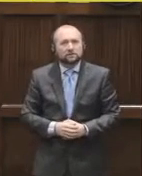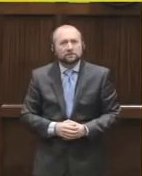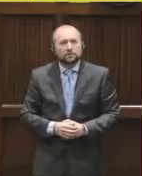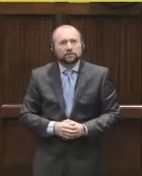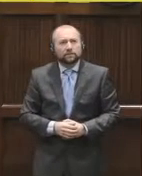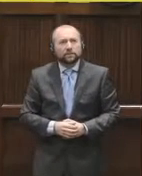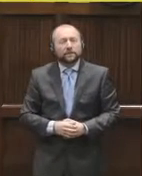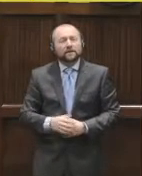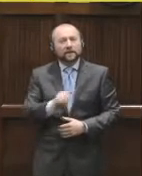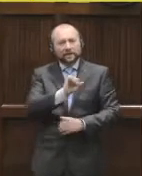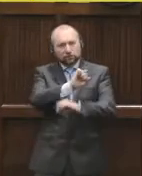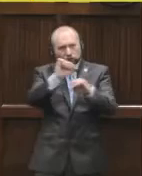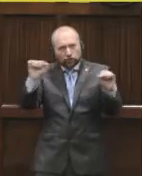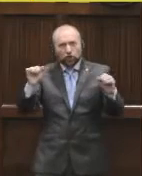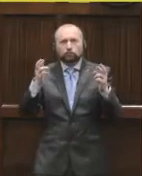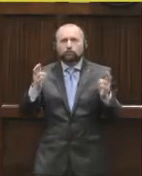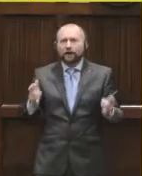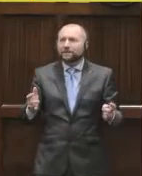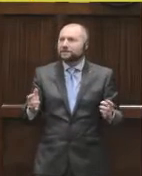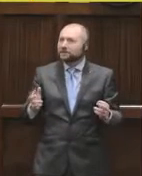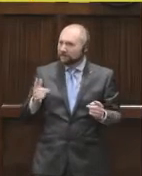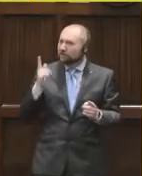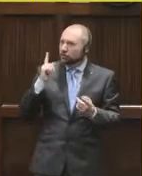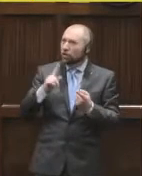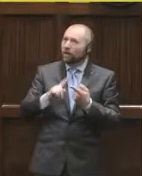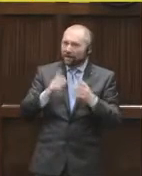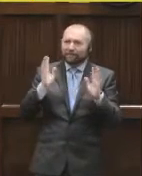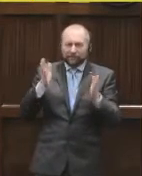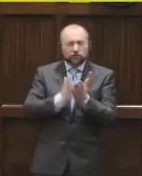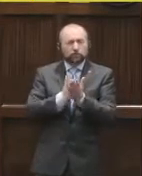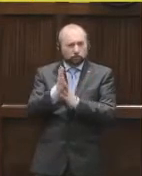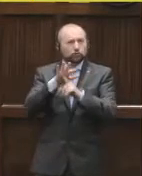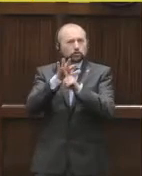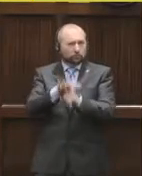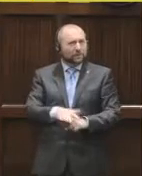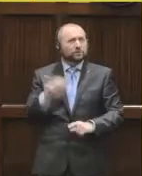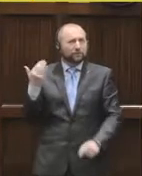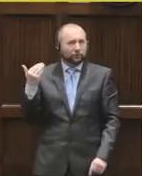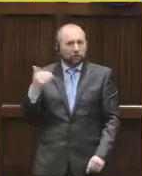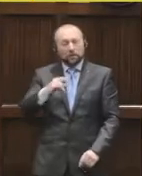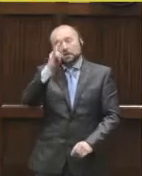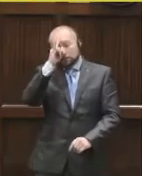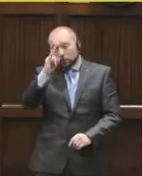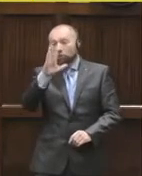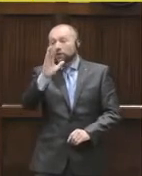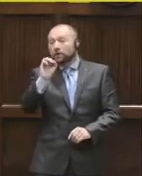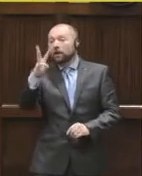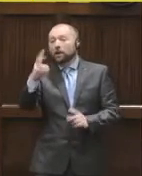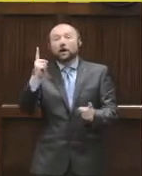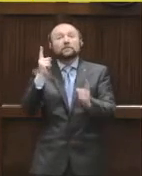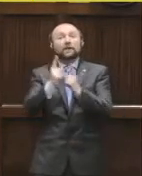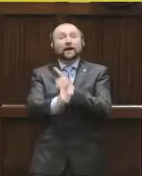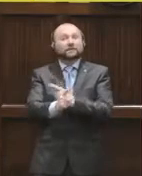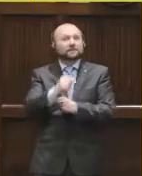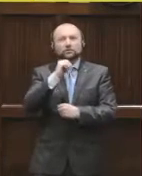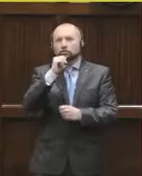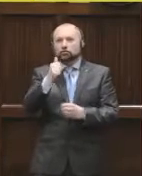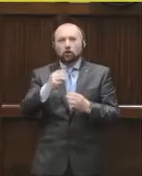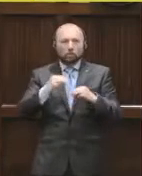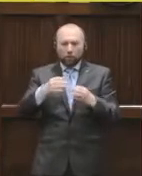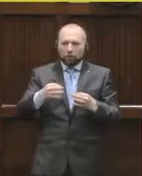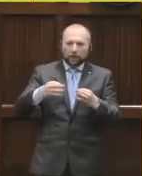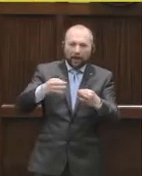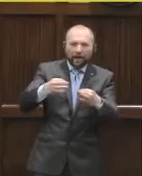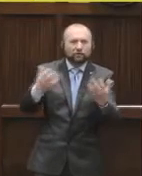a right, and they have been discriminated against, and I hope that this legislation, when passed, that there won't be any further delays